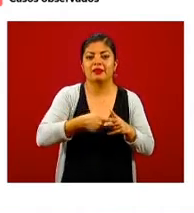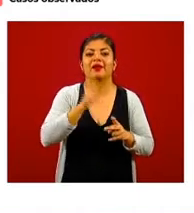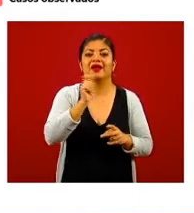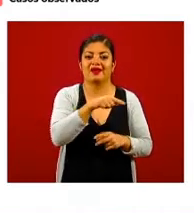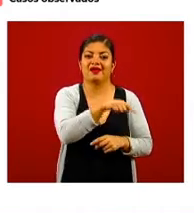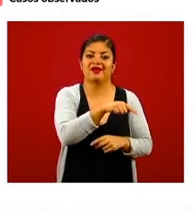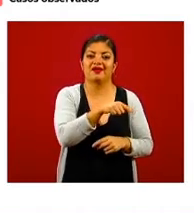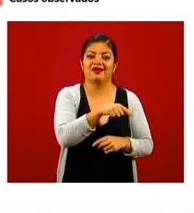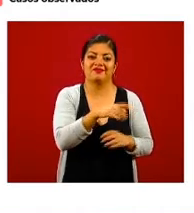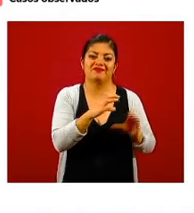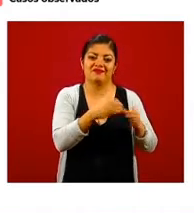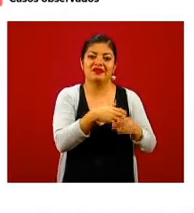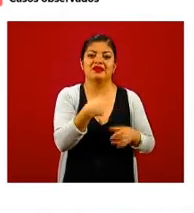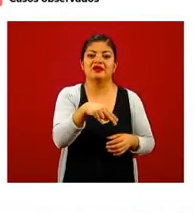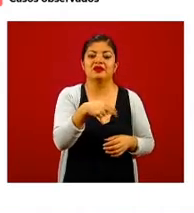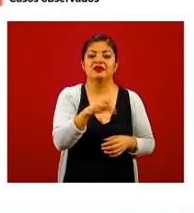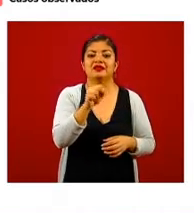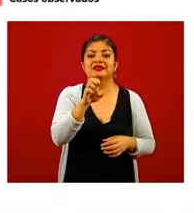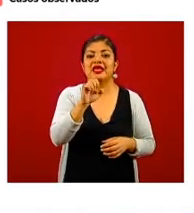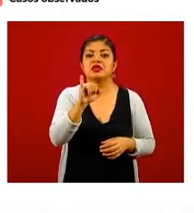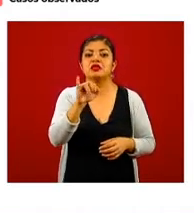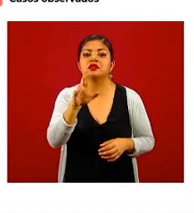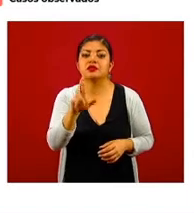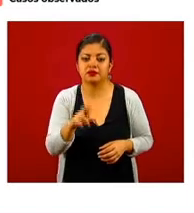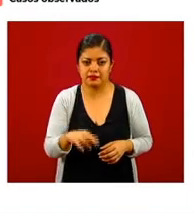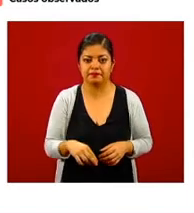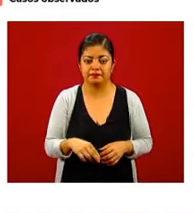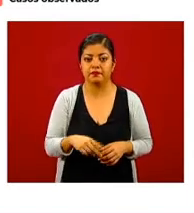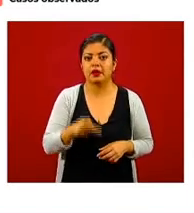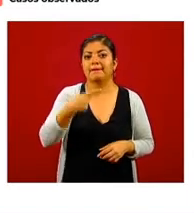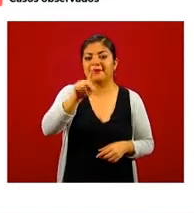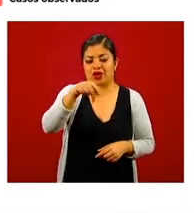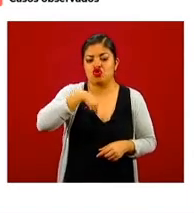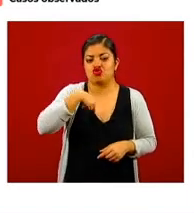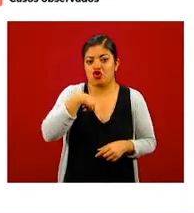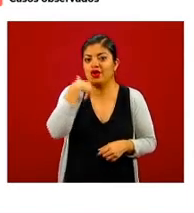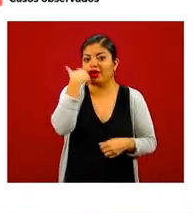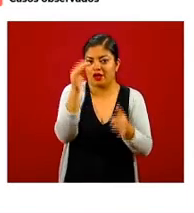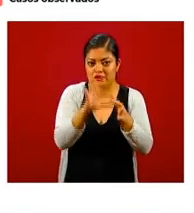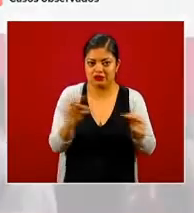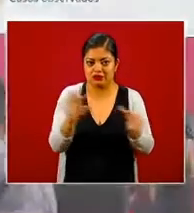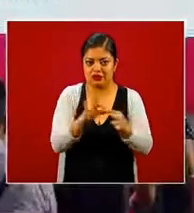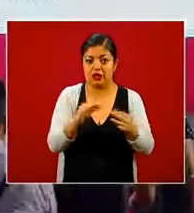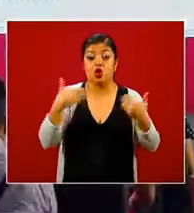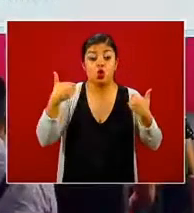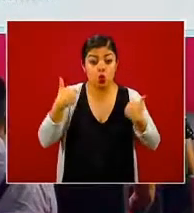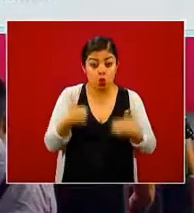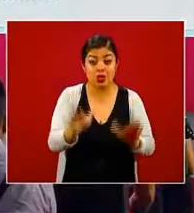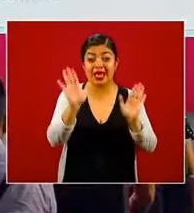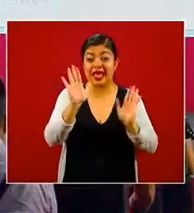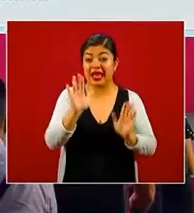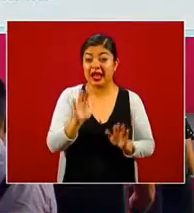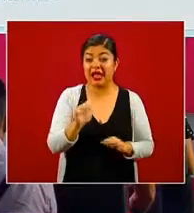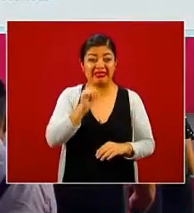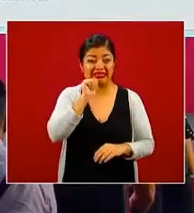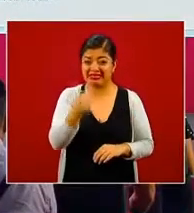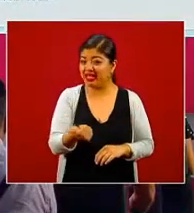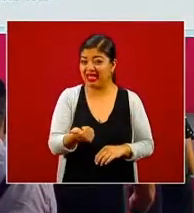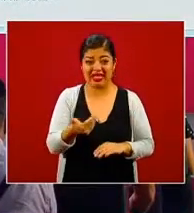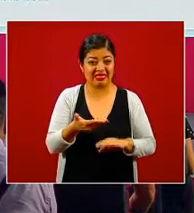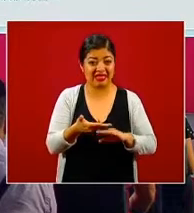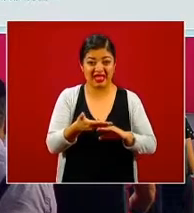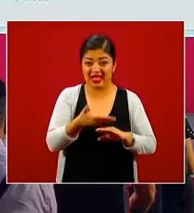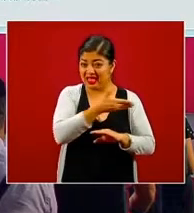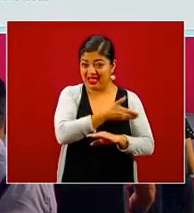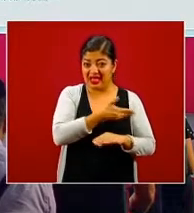classic mathematical model. It's called the Seir model. But what I'm getting at here is this